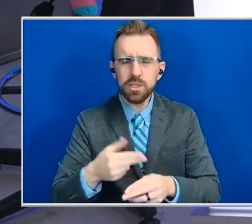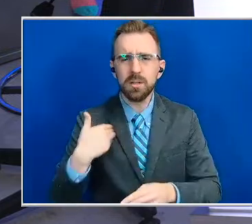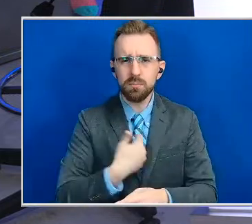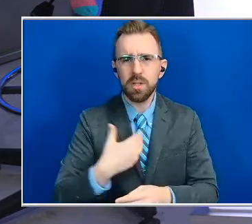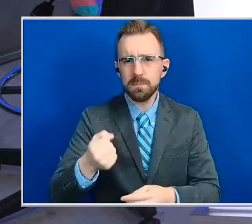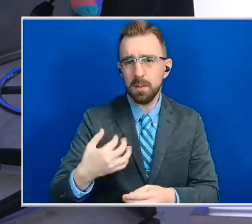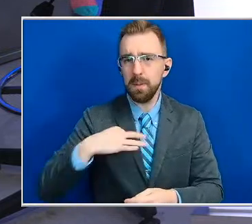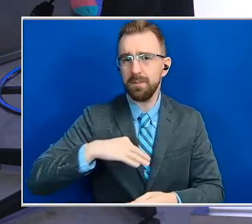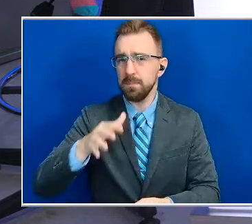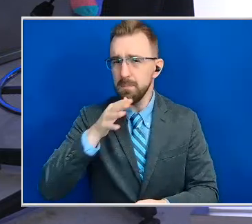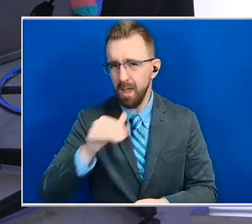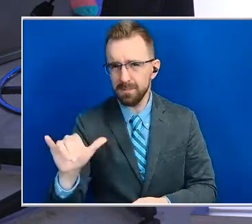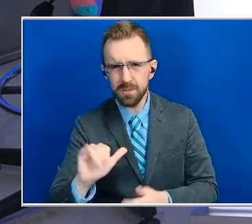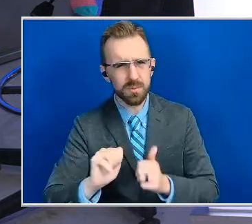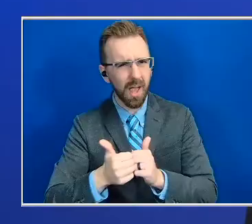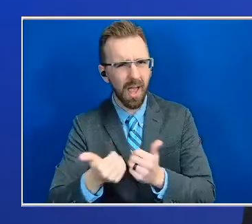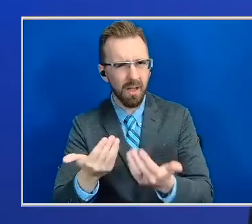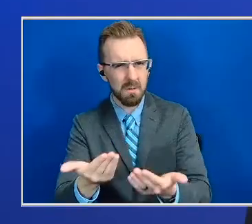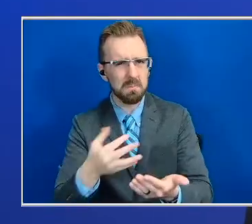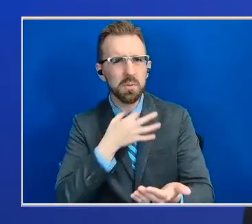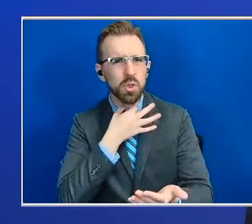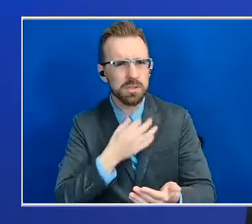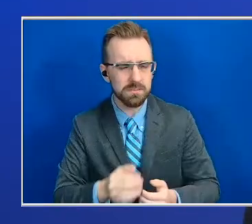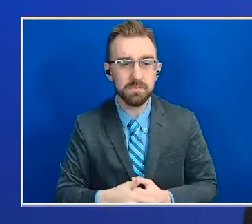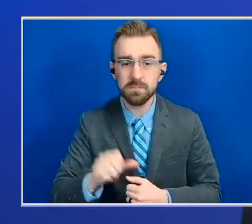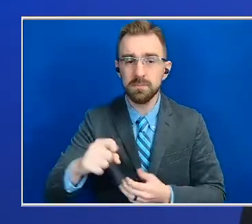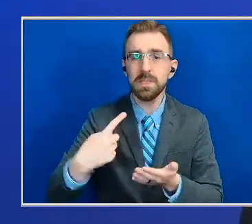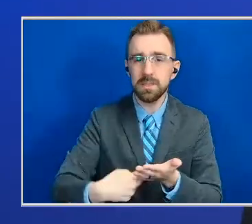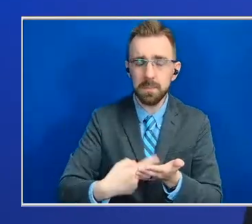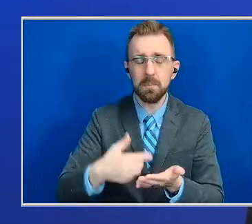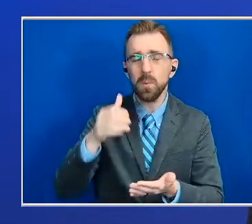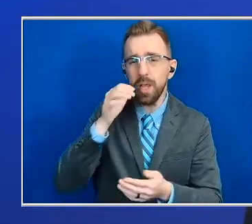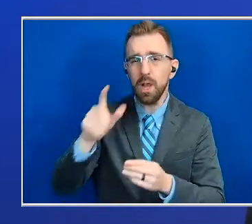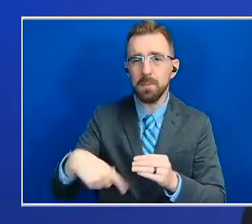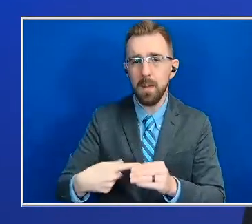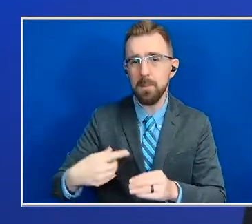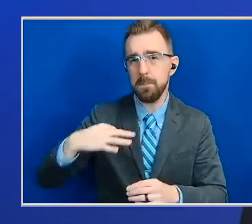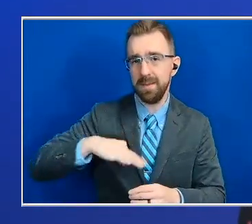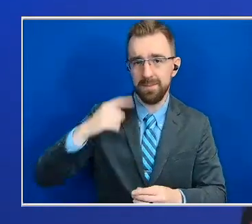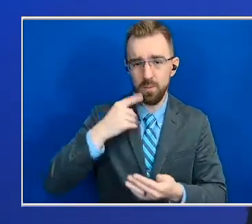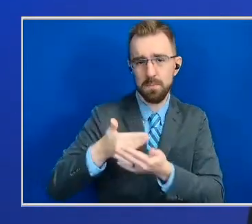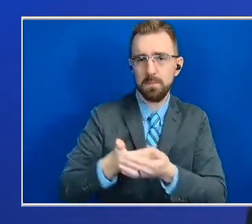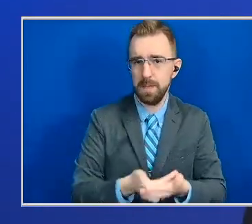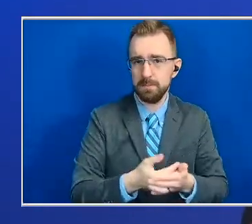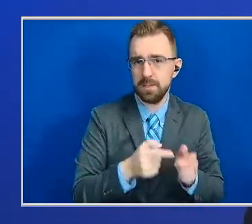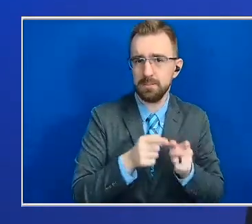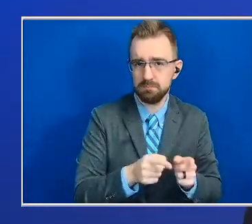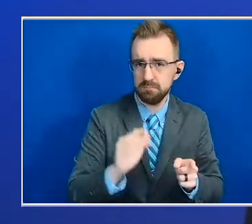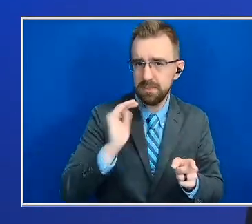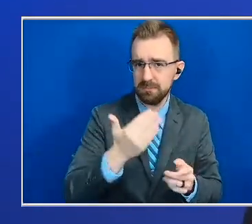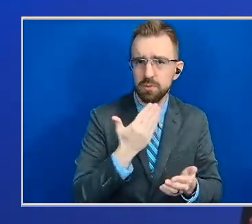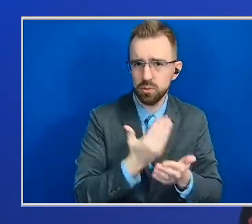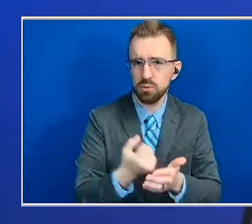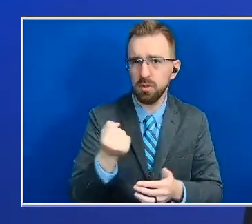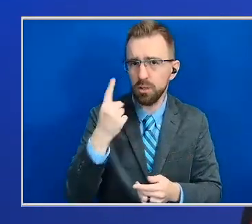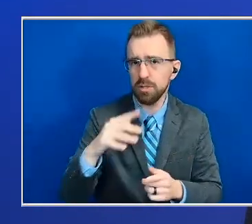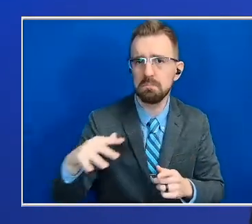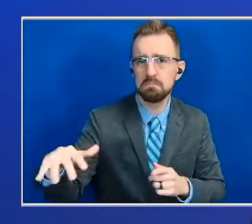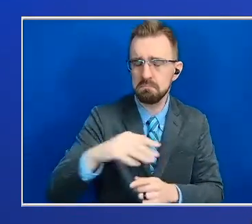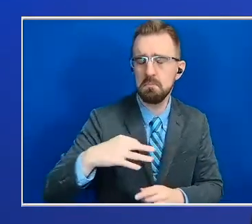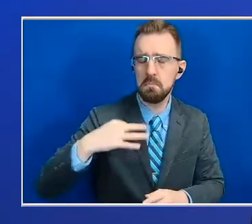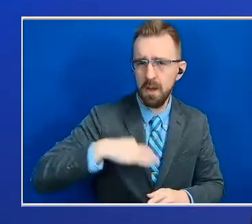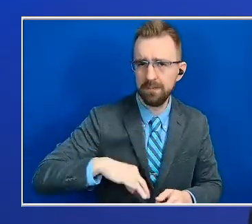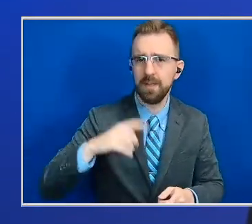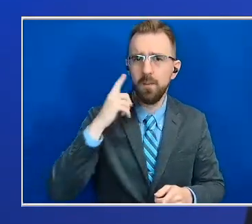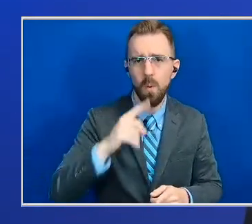to us about that. Yeah, absolutely. I think sometimes we hear a lot about the benefits for the baby. Seems to be a good understanding of those benefits for infants,